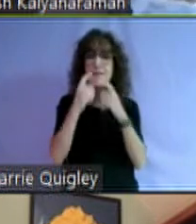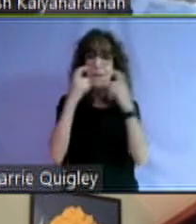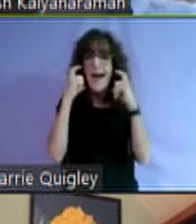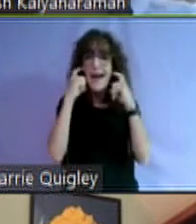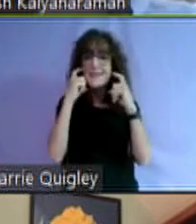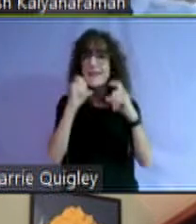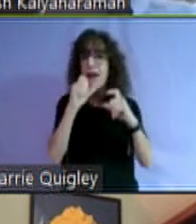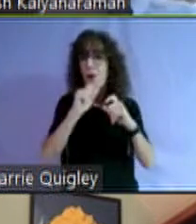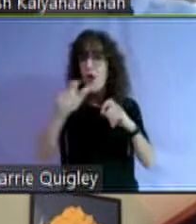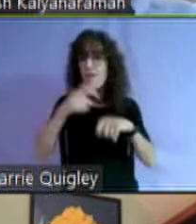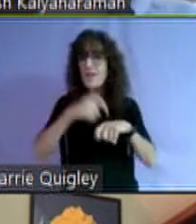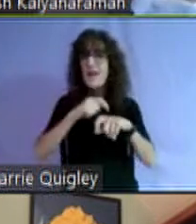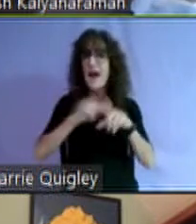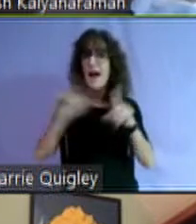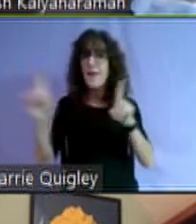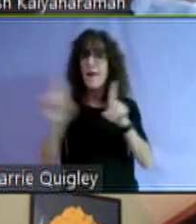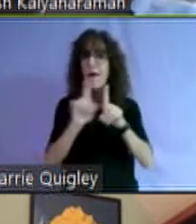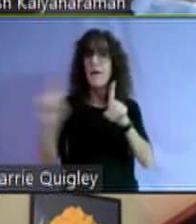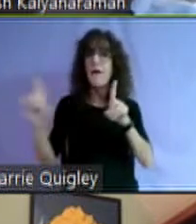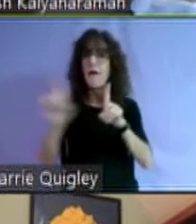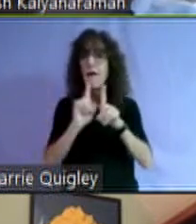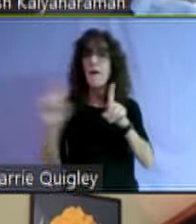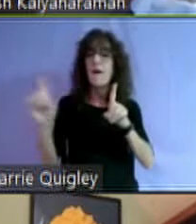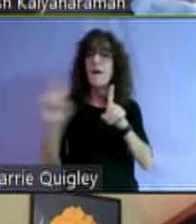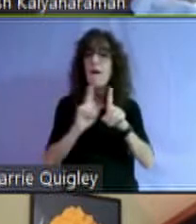inconsistent distancing, inconsistent